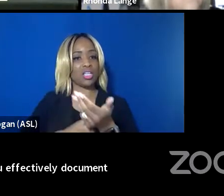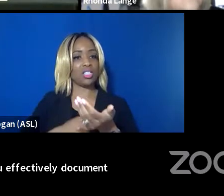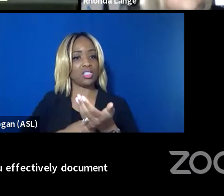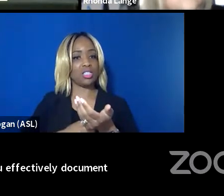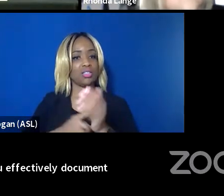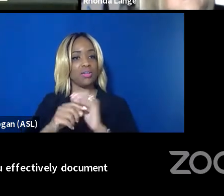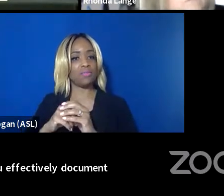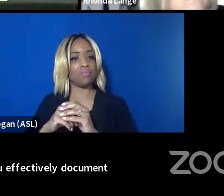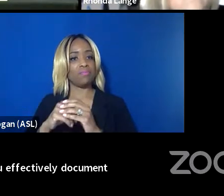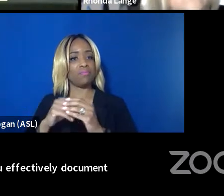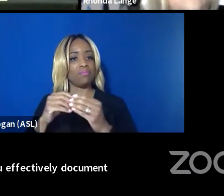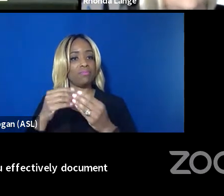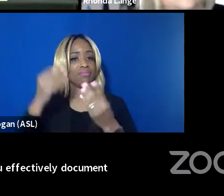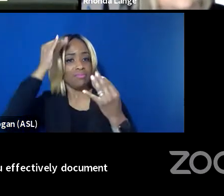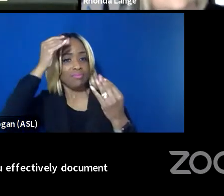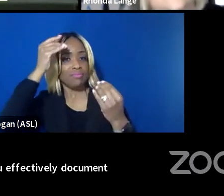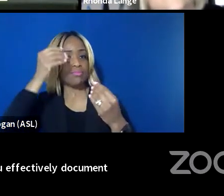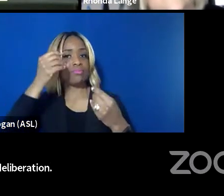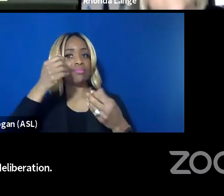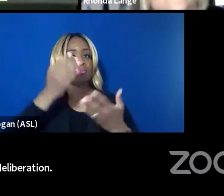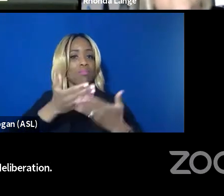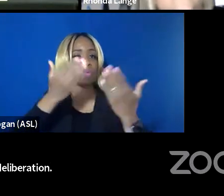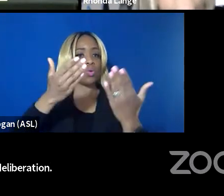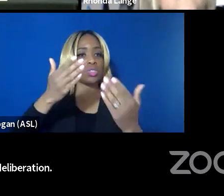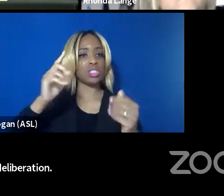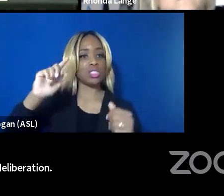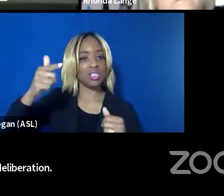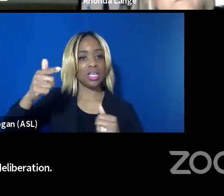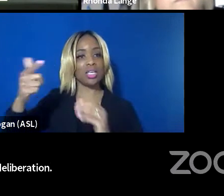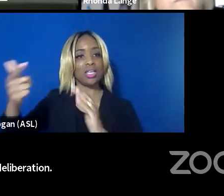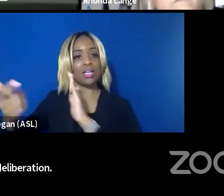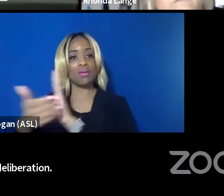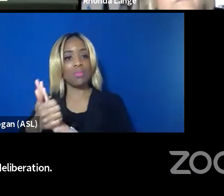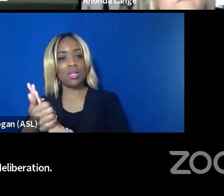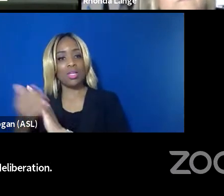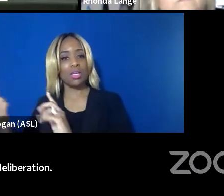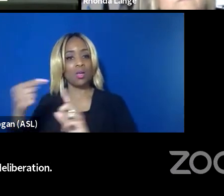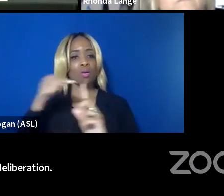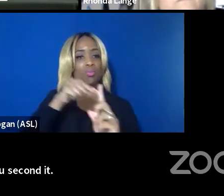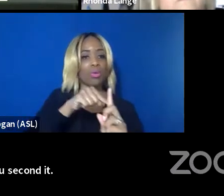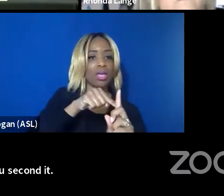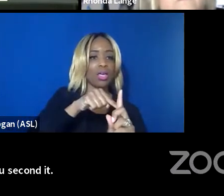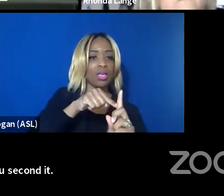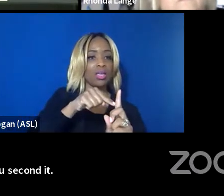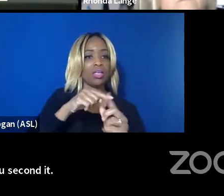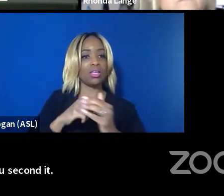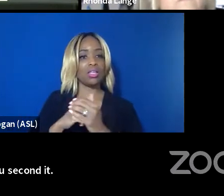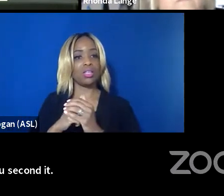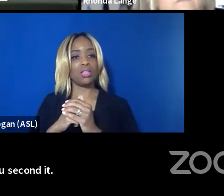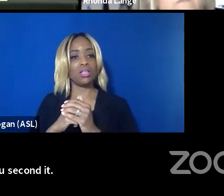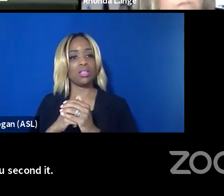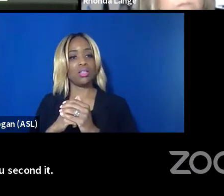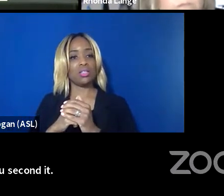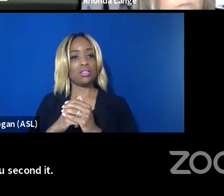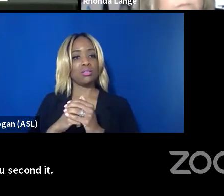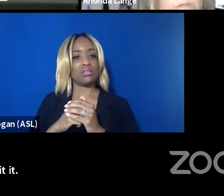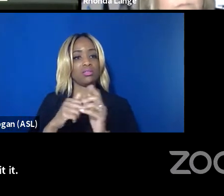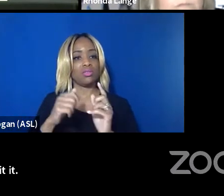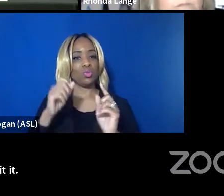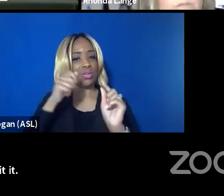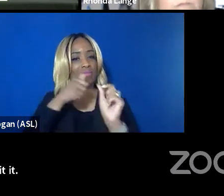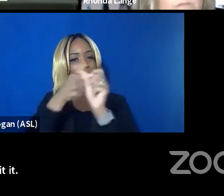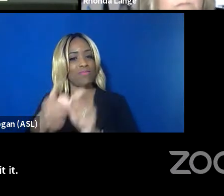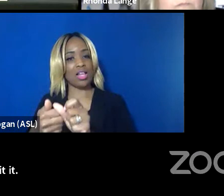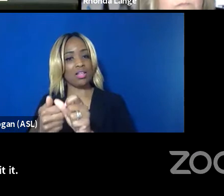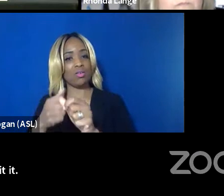deliberation. You make a motion, you second it, amend it, revisit it. You can see where it went, where it came from.